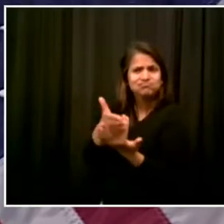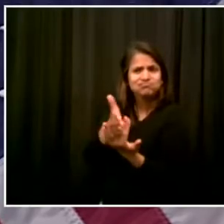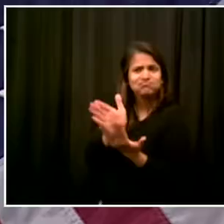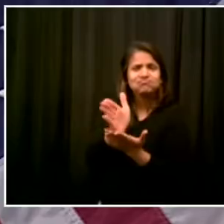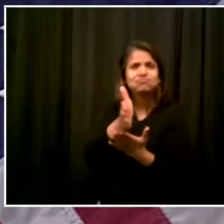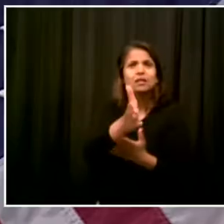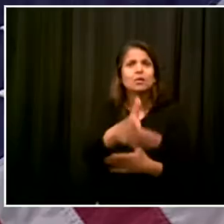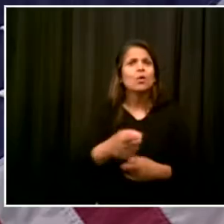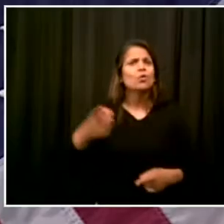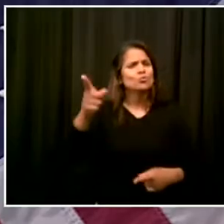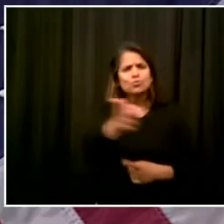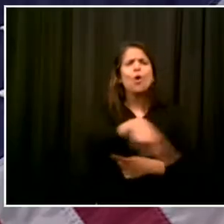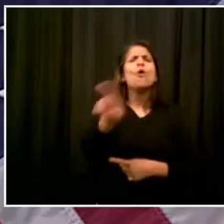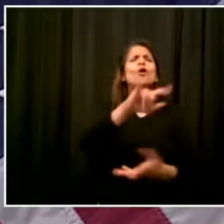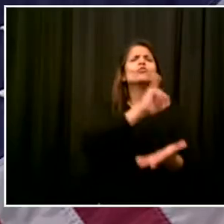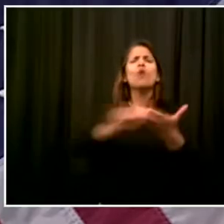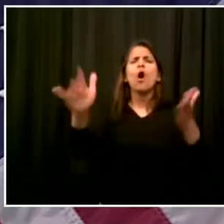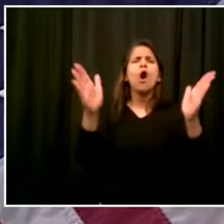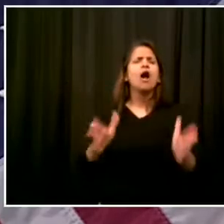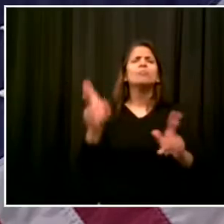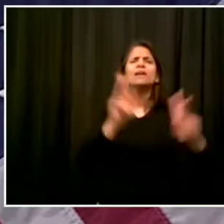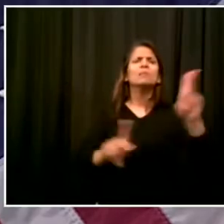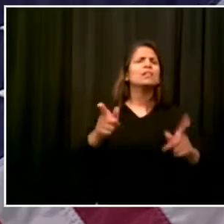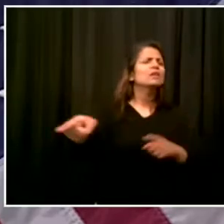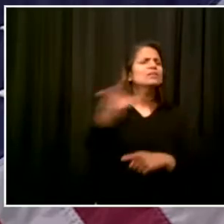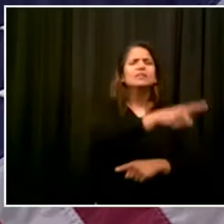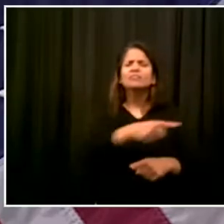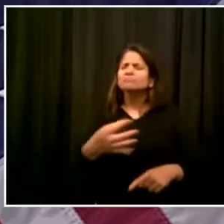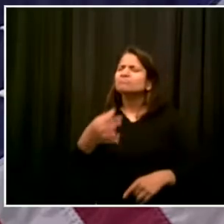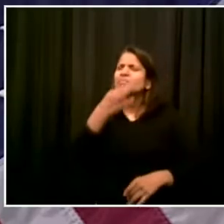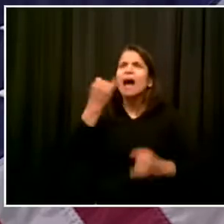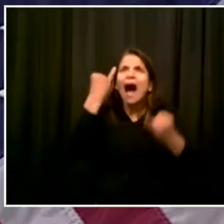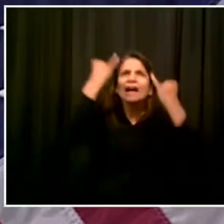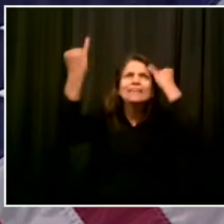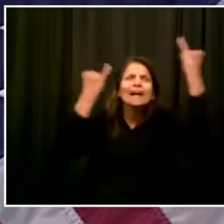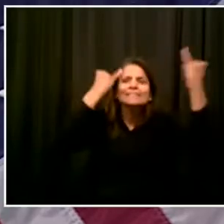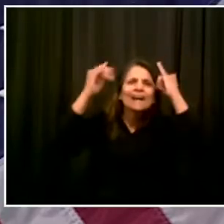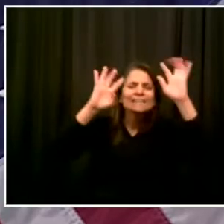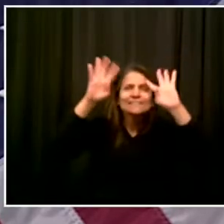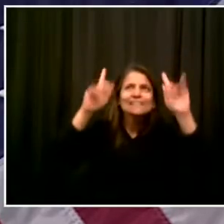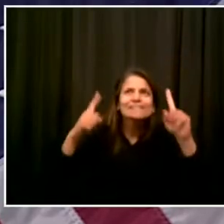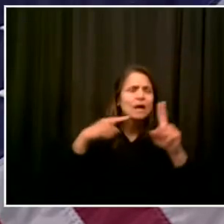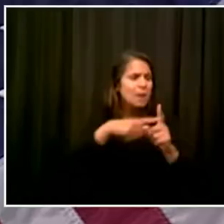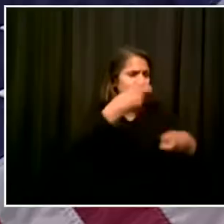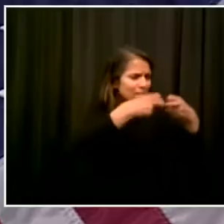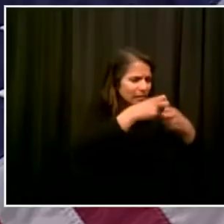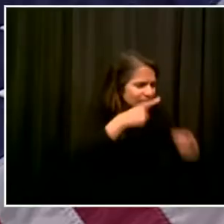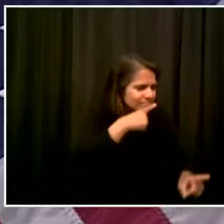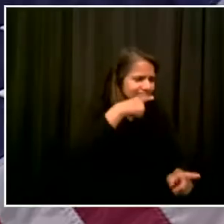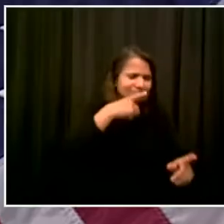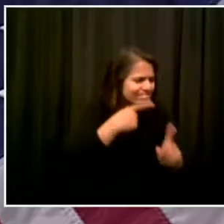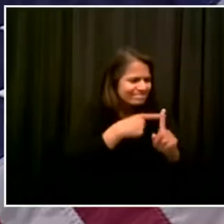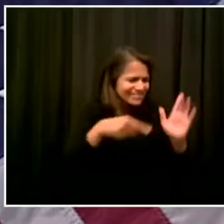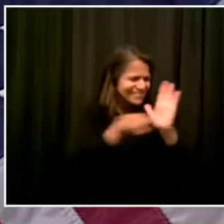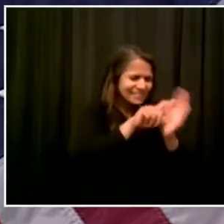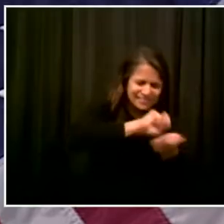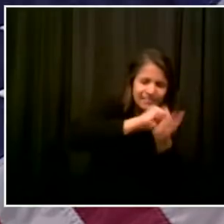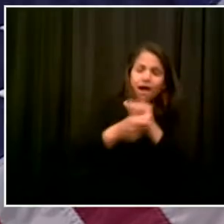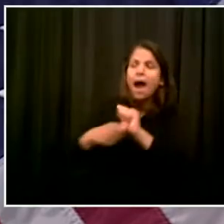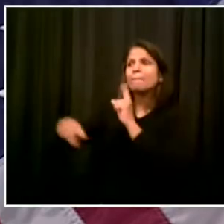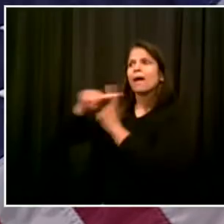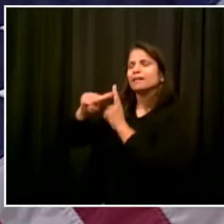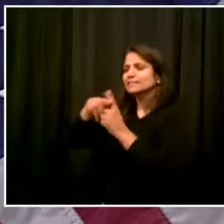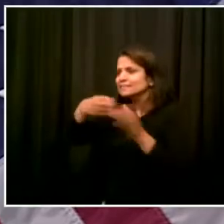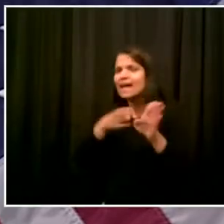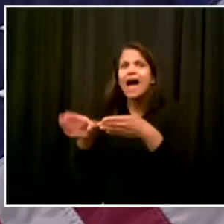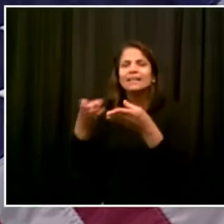Yorkers to find a way where there is no way. And that's what this city is so good at. And so now I want to just give you a frame of reference. When